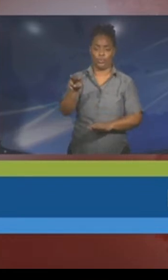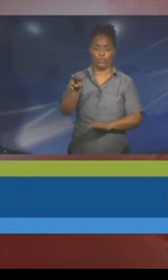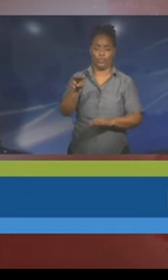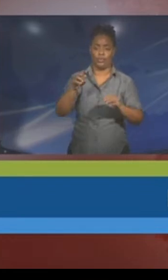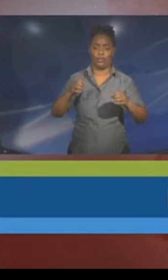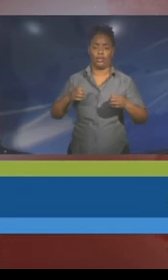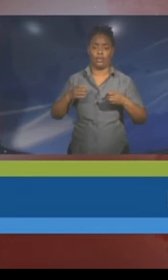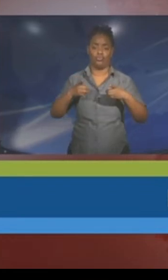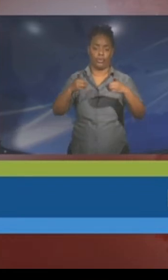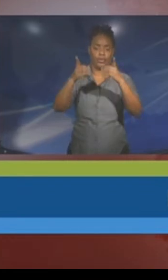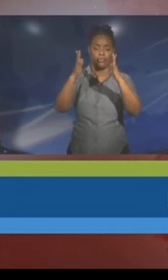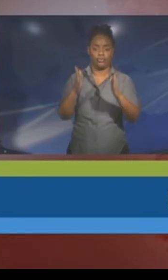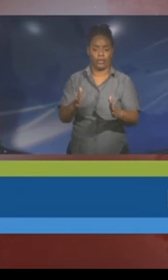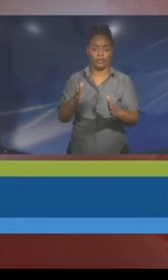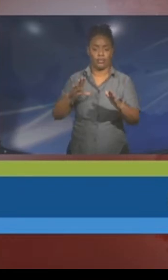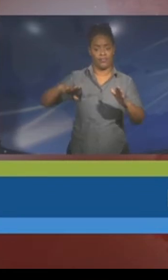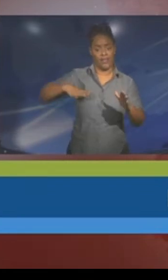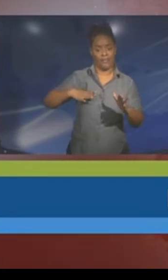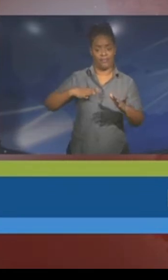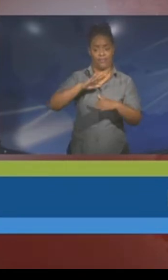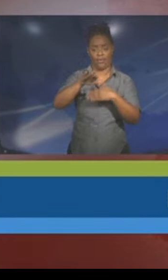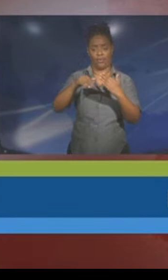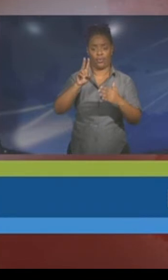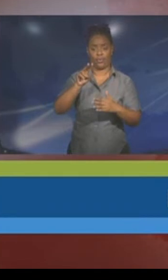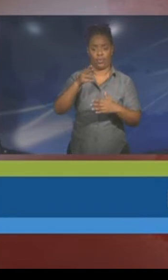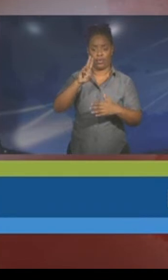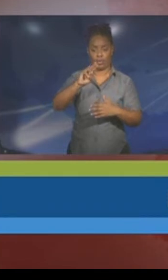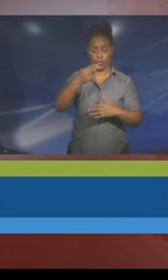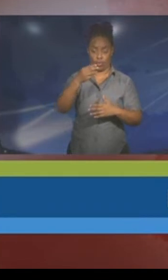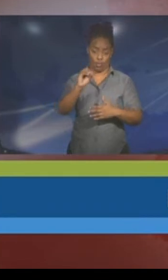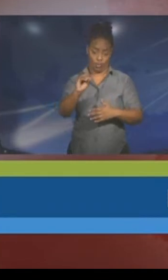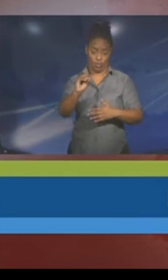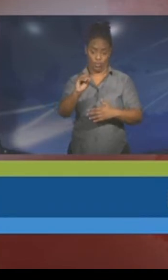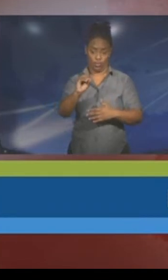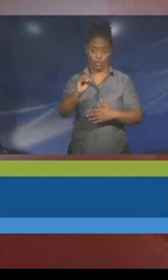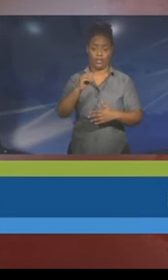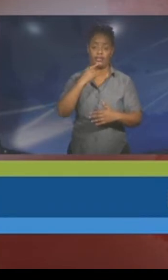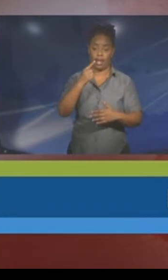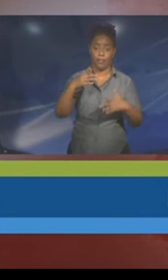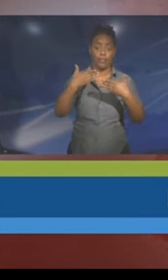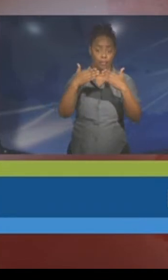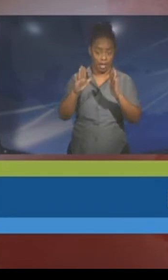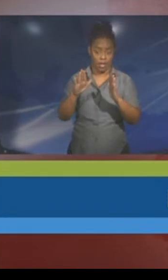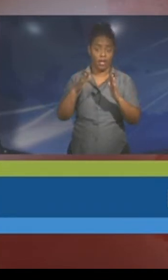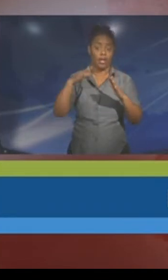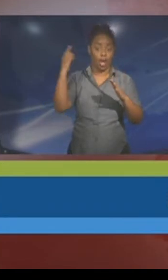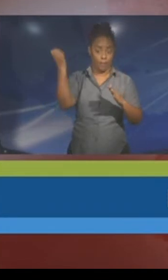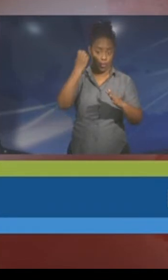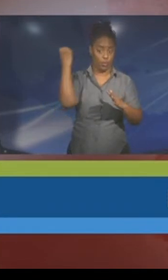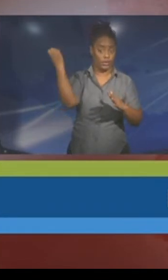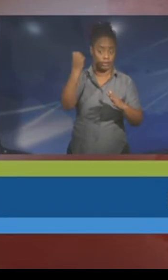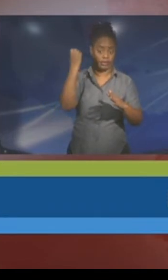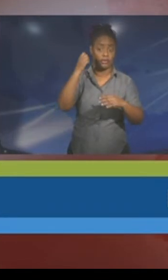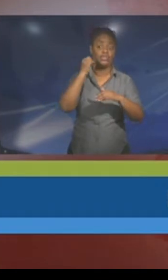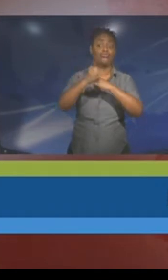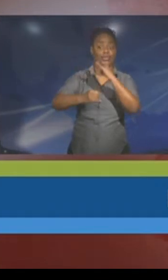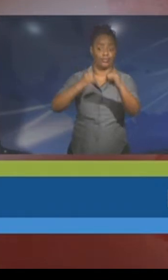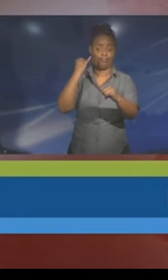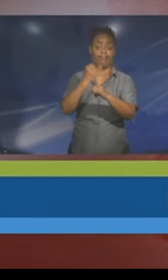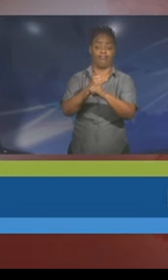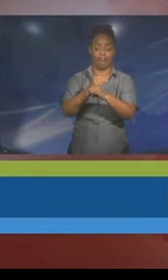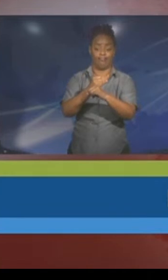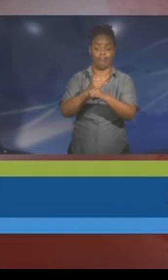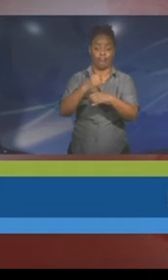WHO determined that the current multi-country outbreak of monkeypox is a public health emergency of international concern. Next